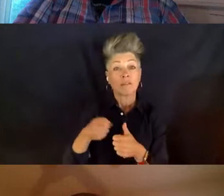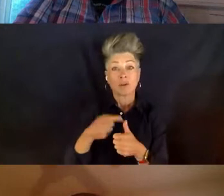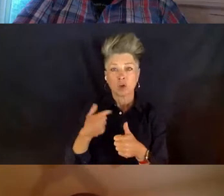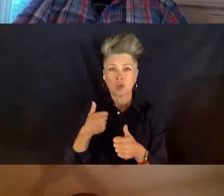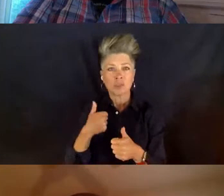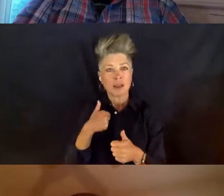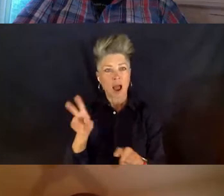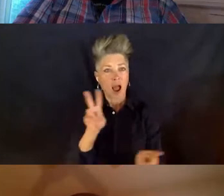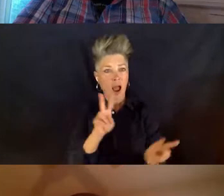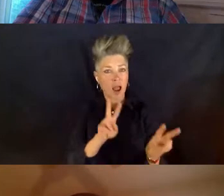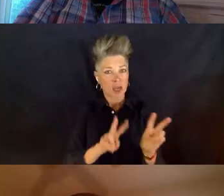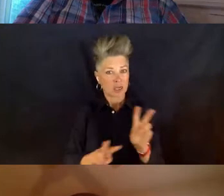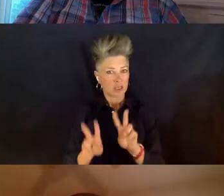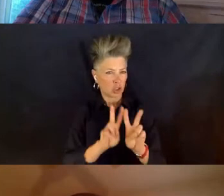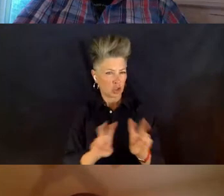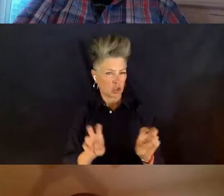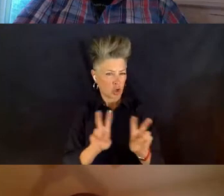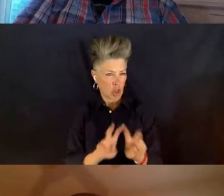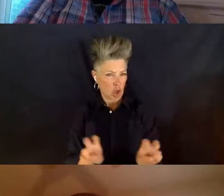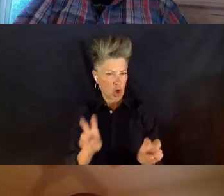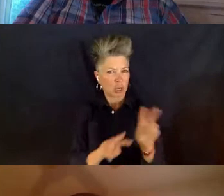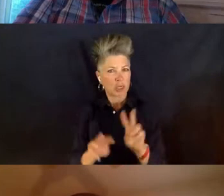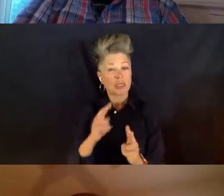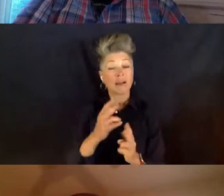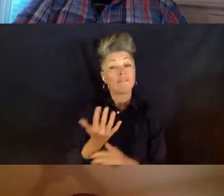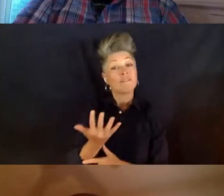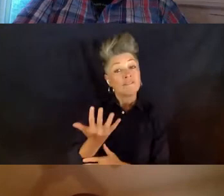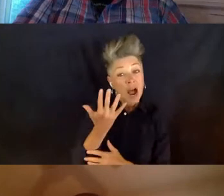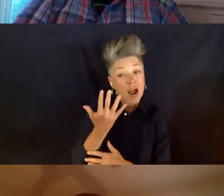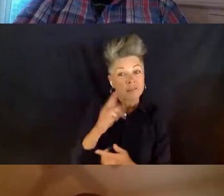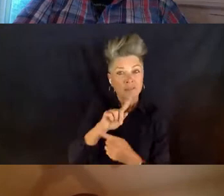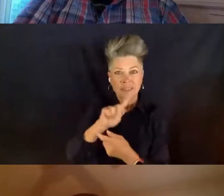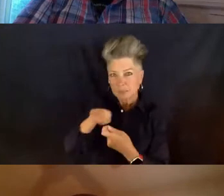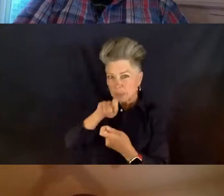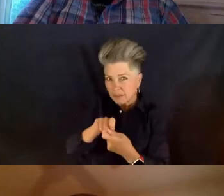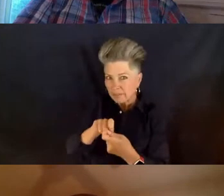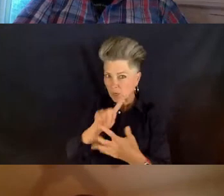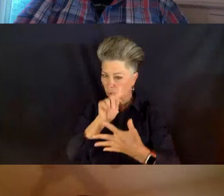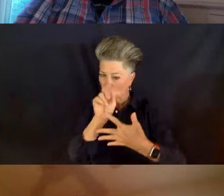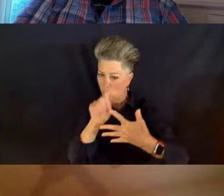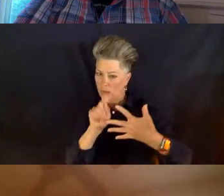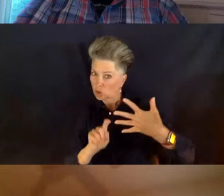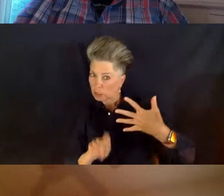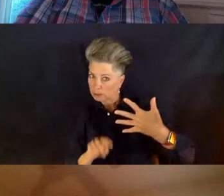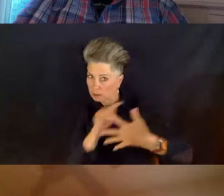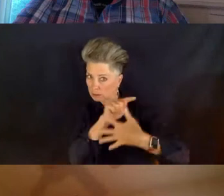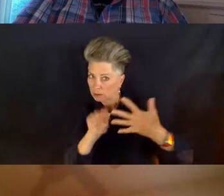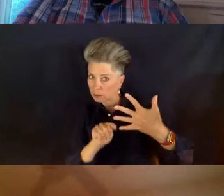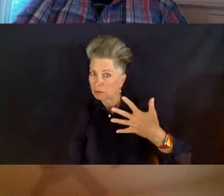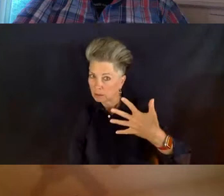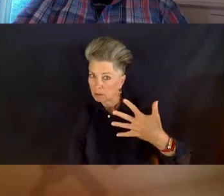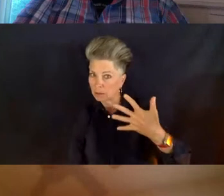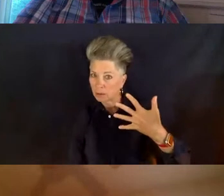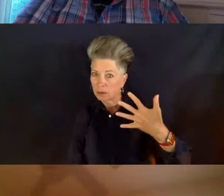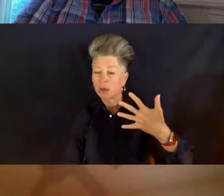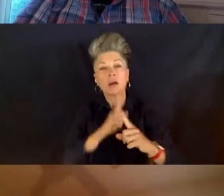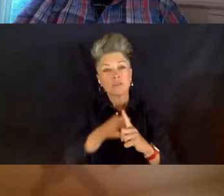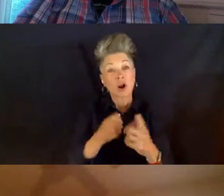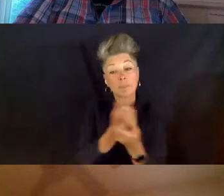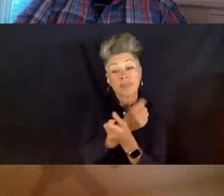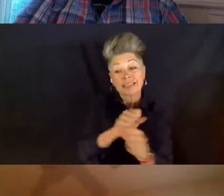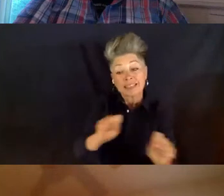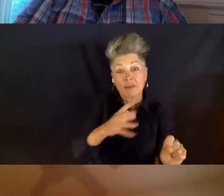at some 5 specific questions that were from the Safe and Healthy